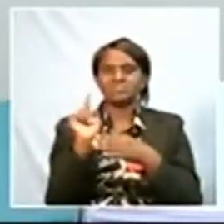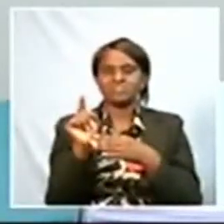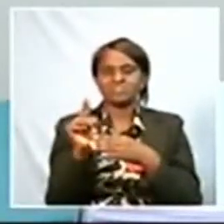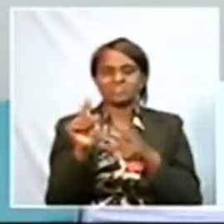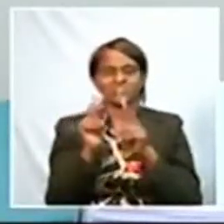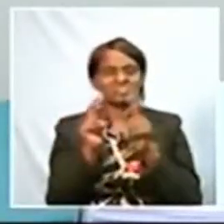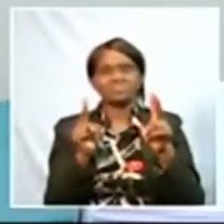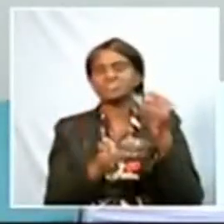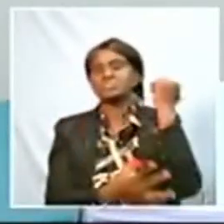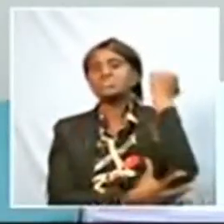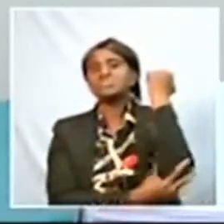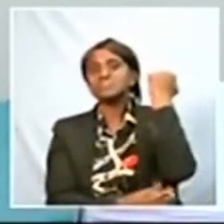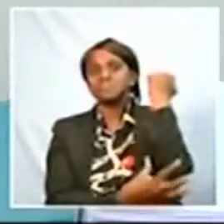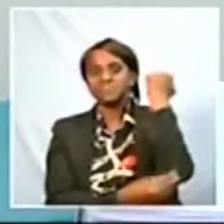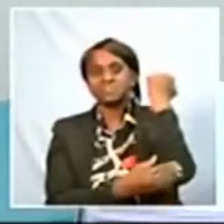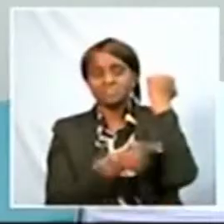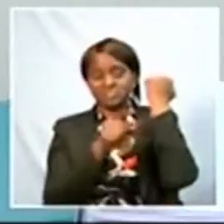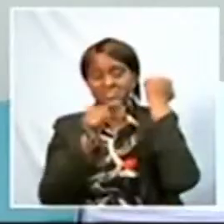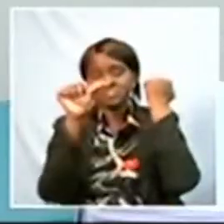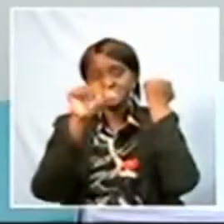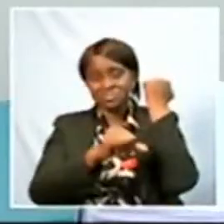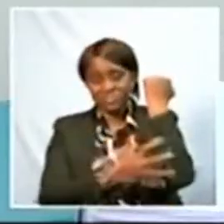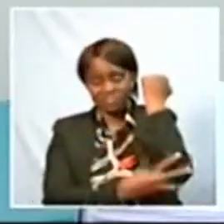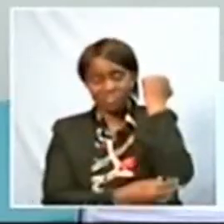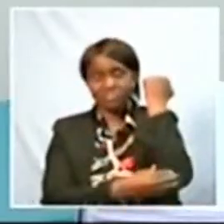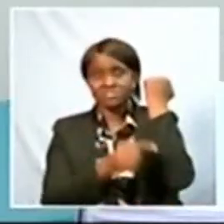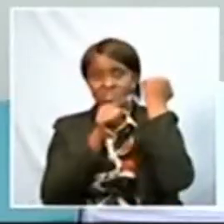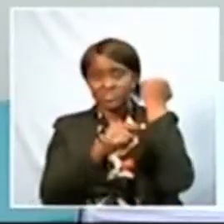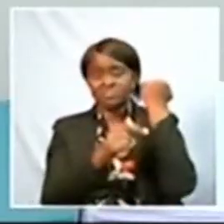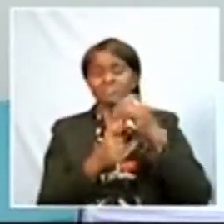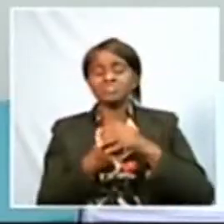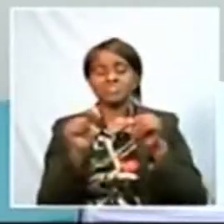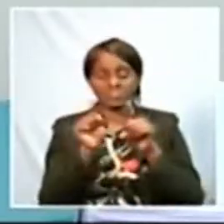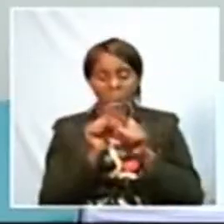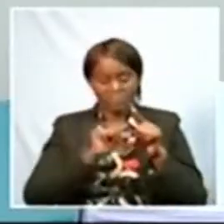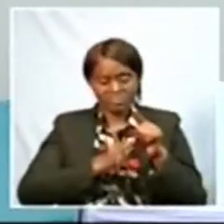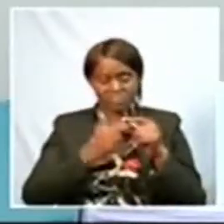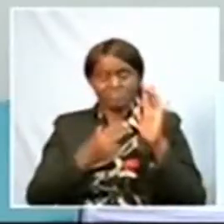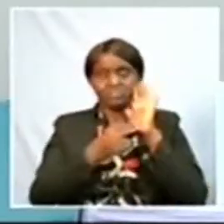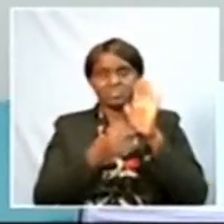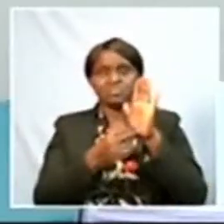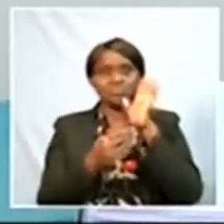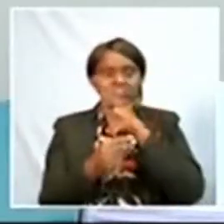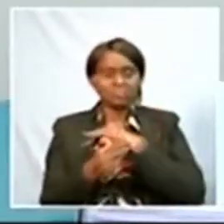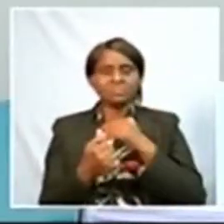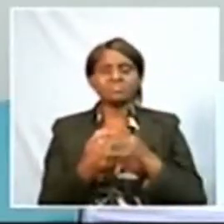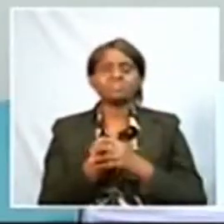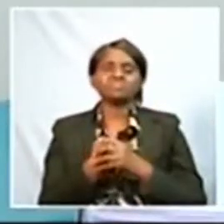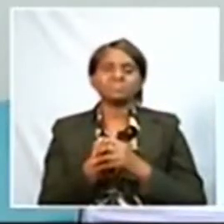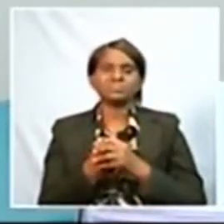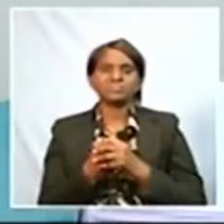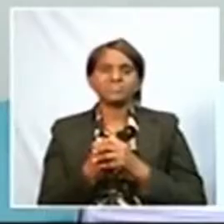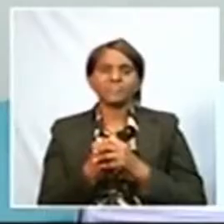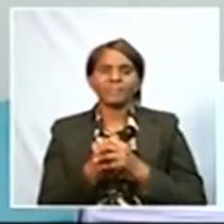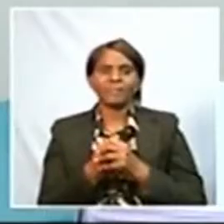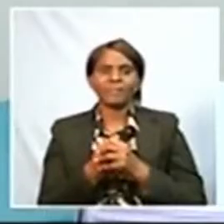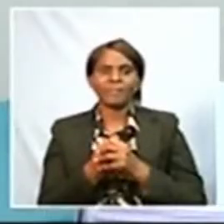is very poor, to say the least. Very poor. And you have demonstrated.